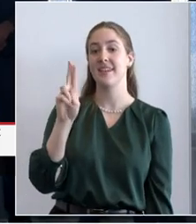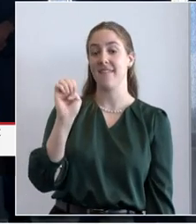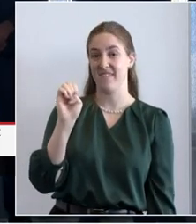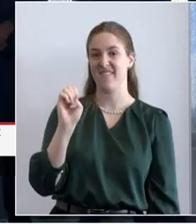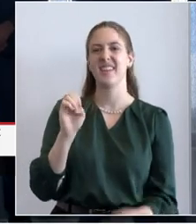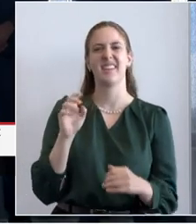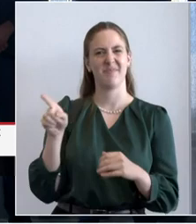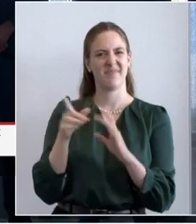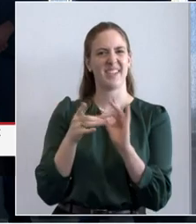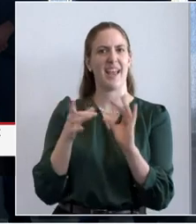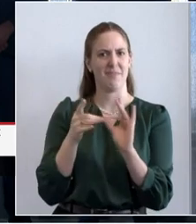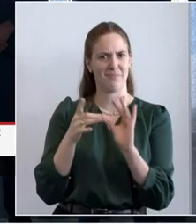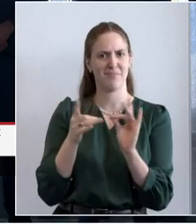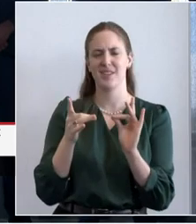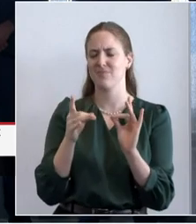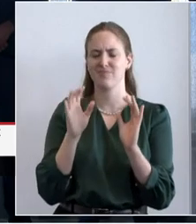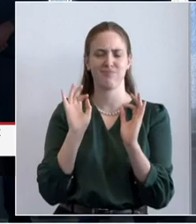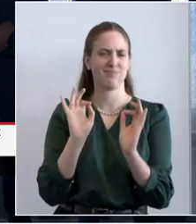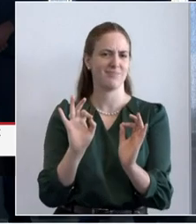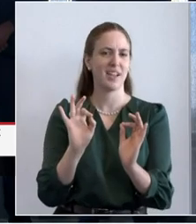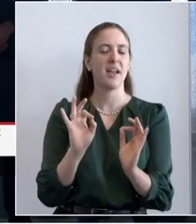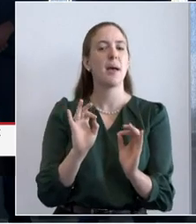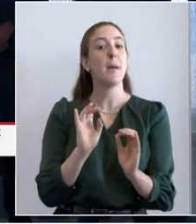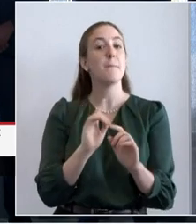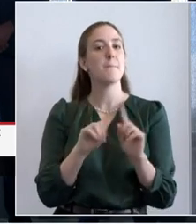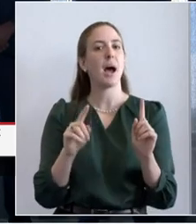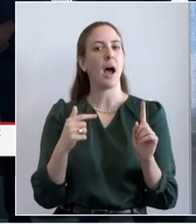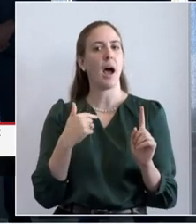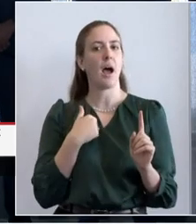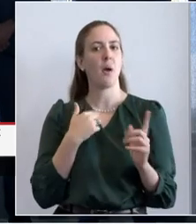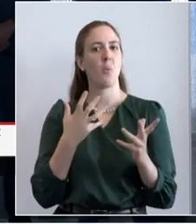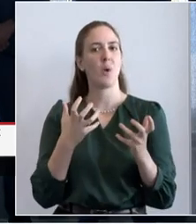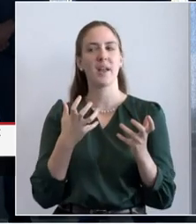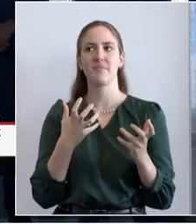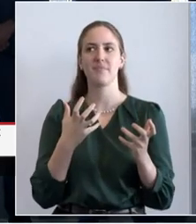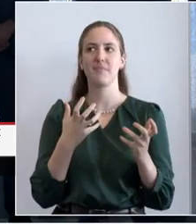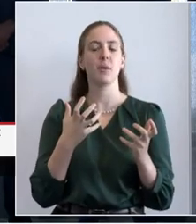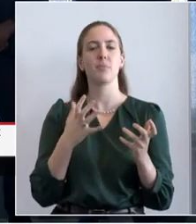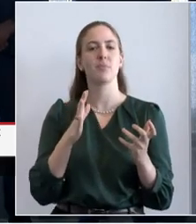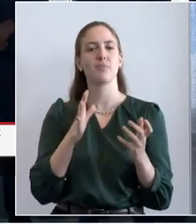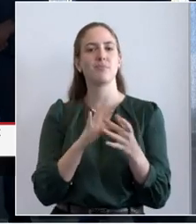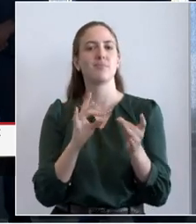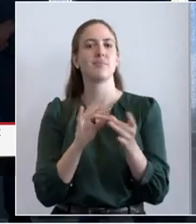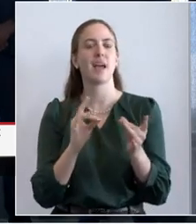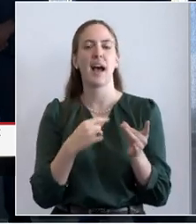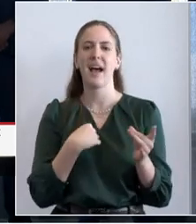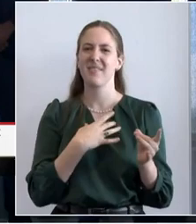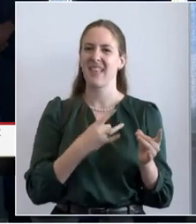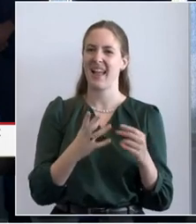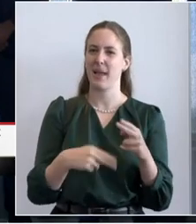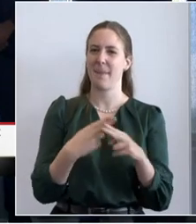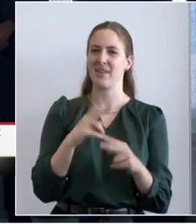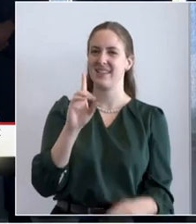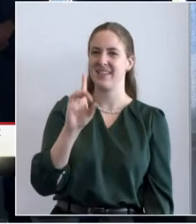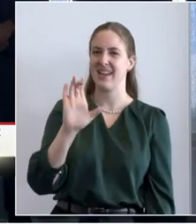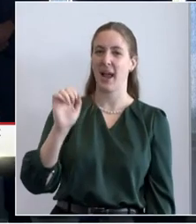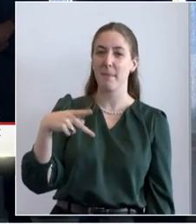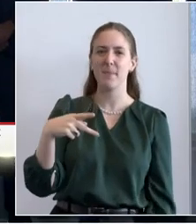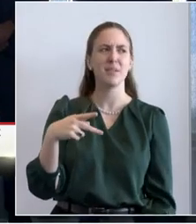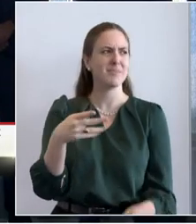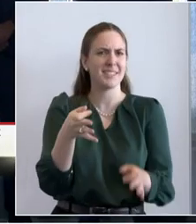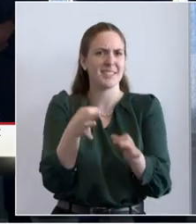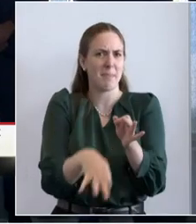all so well, but what I particularly like about DCAP is it's really a simple concept, isn't